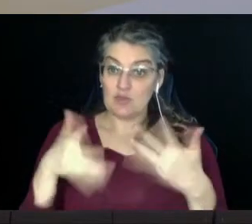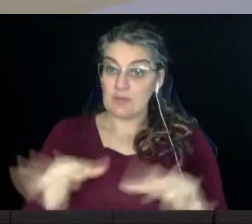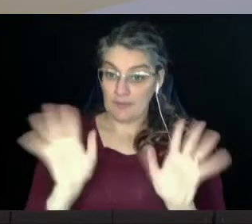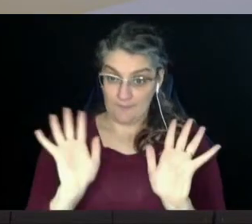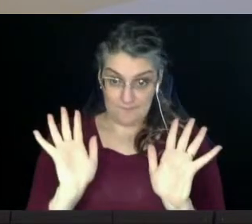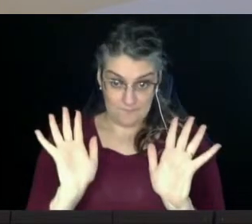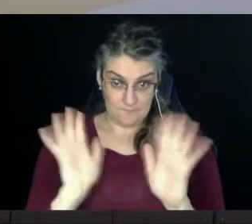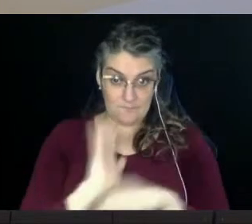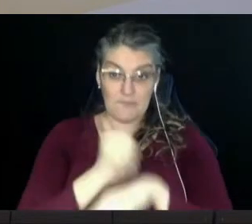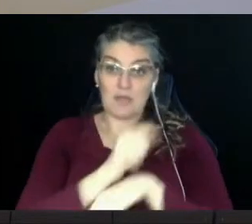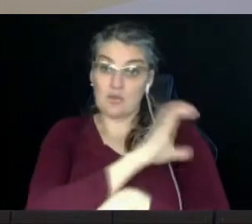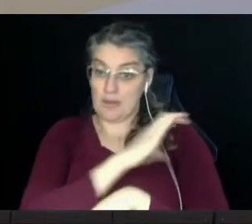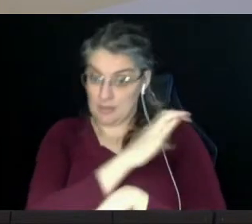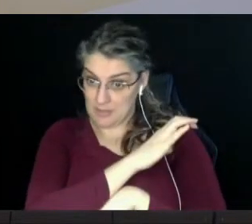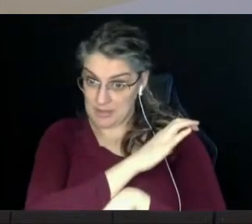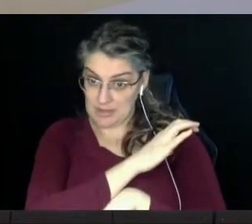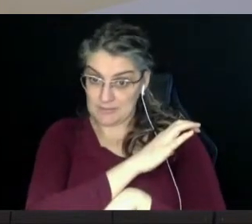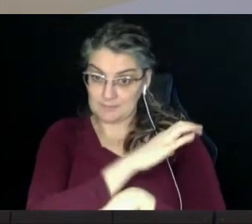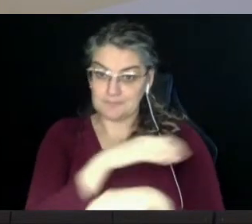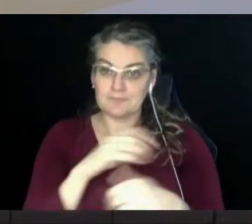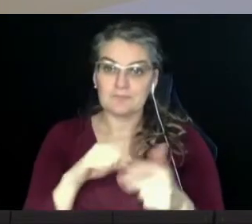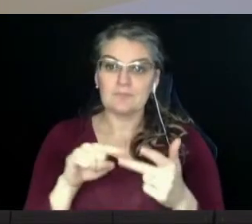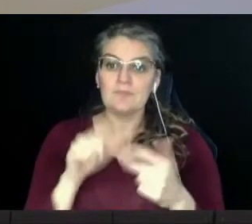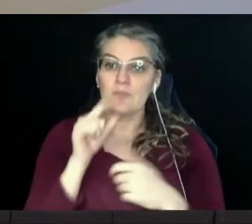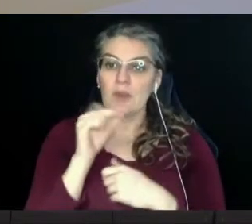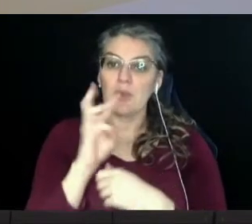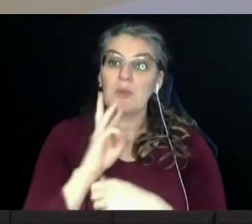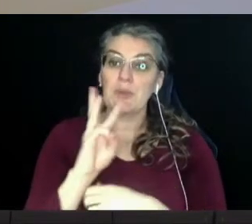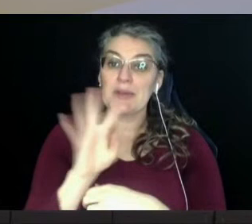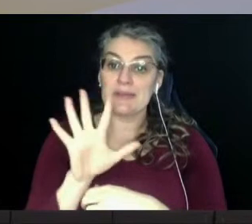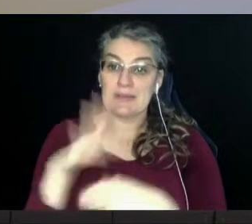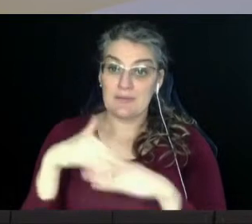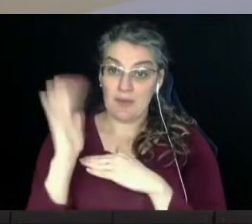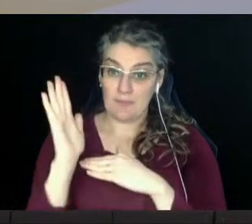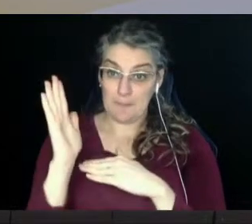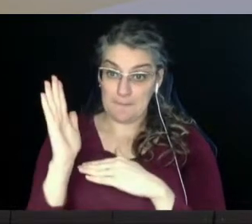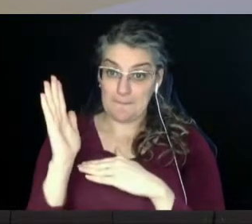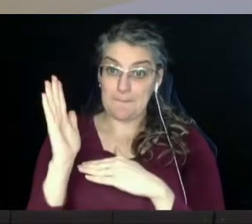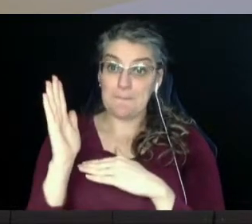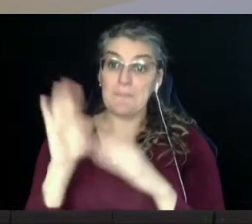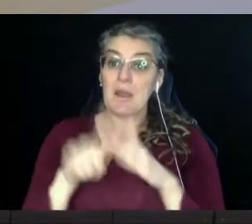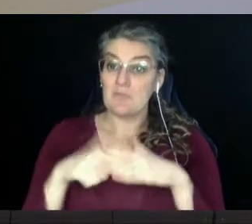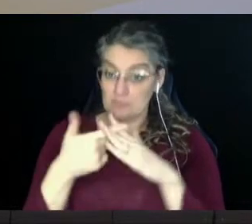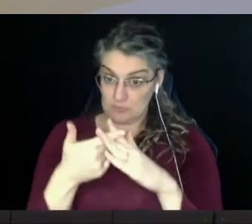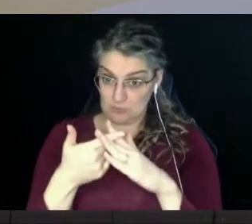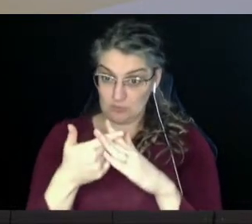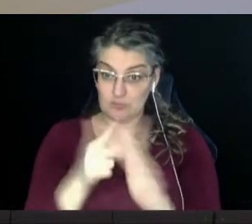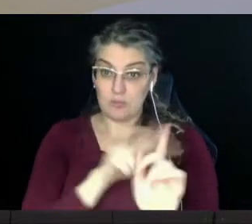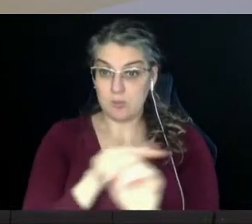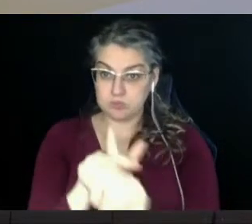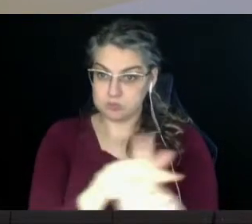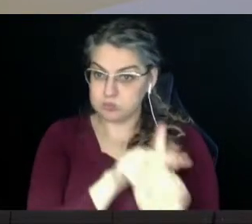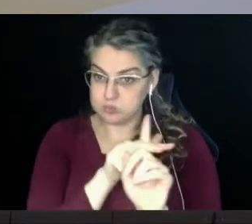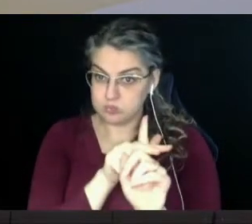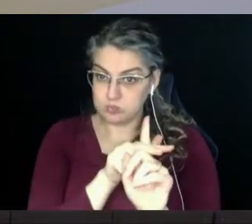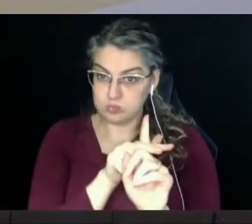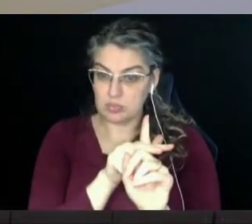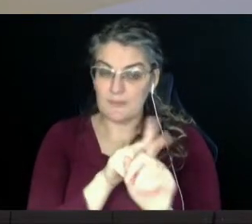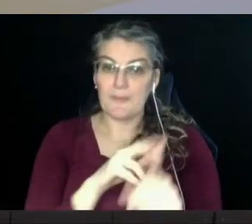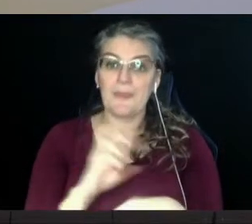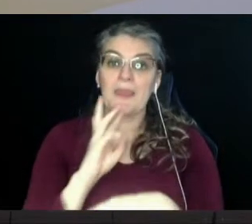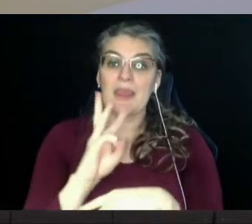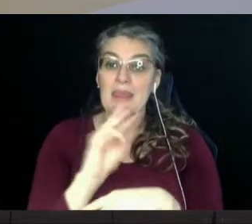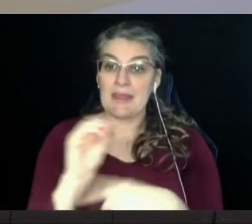clinics. Islanders age 65 and older have started making their appointments, and those age 60 to 69 with underlying